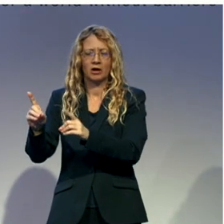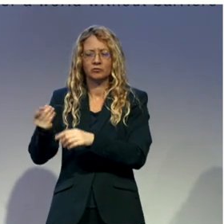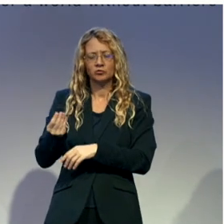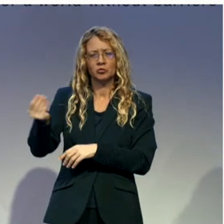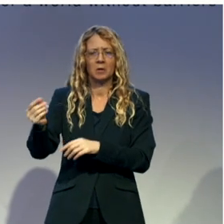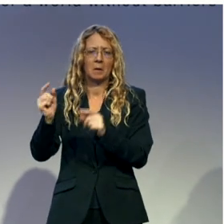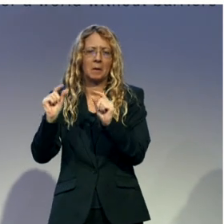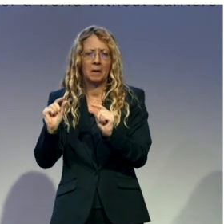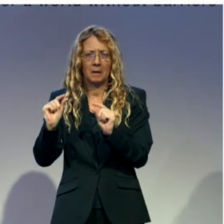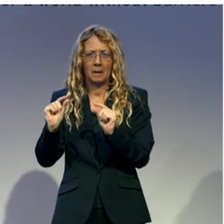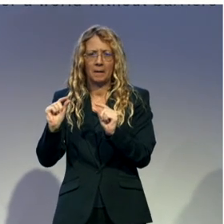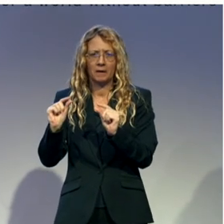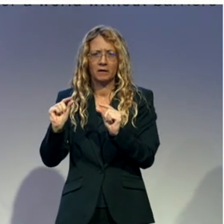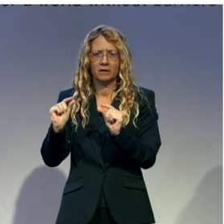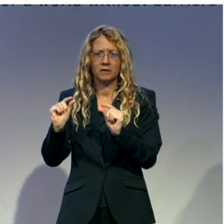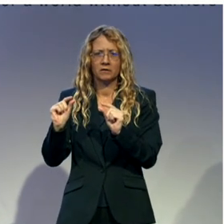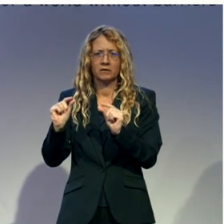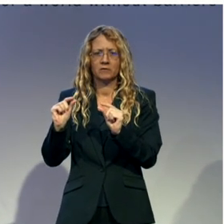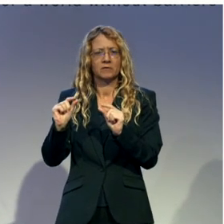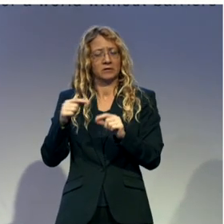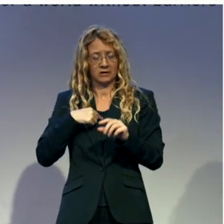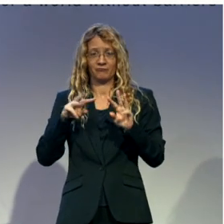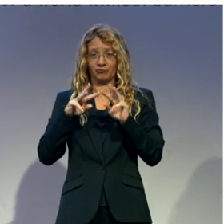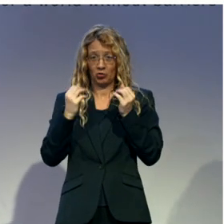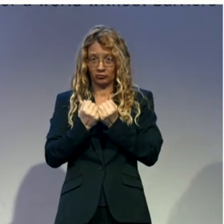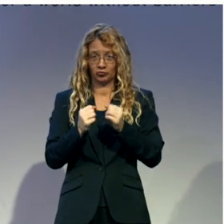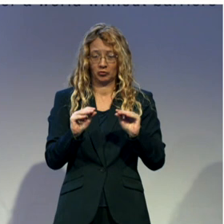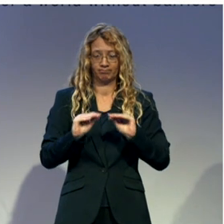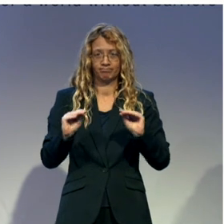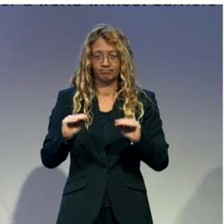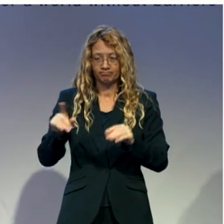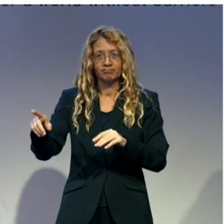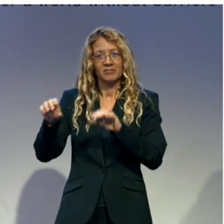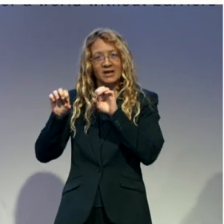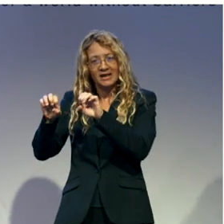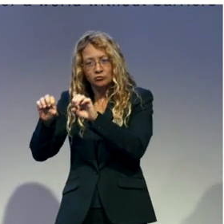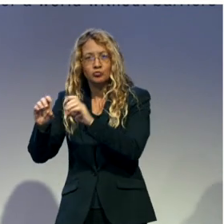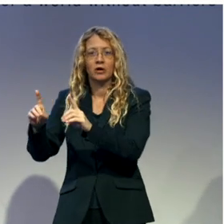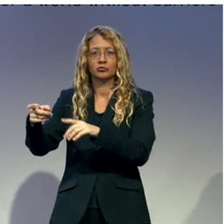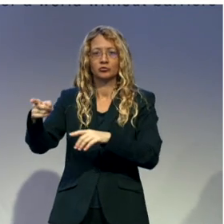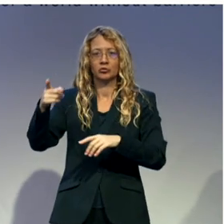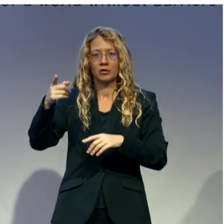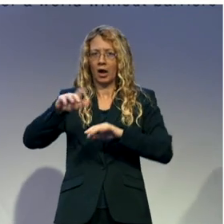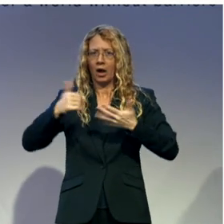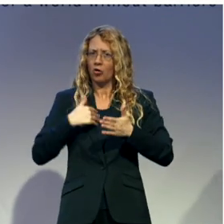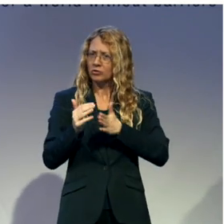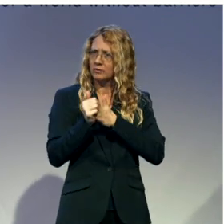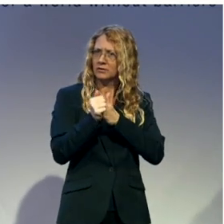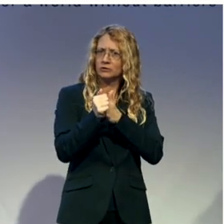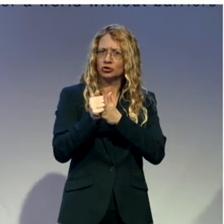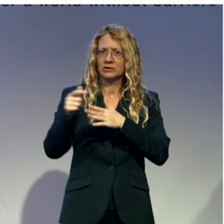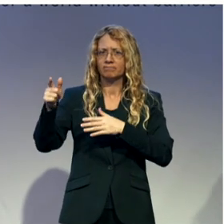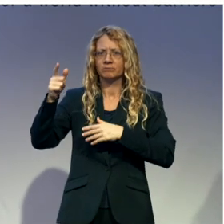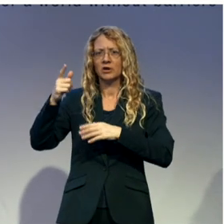the workshops, we provided them with a whole range of skills. These included leadership skills, such as communication. These included more general